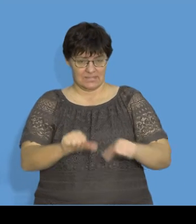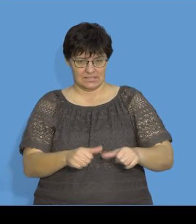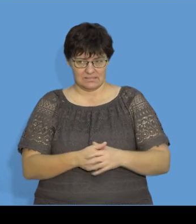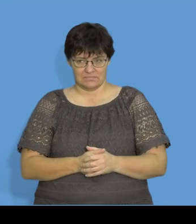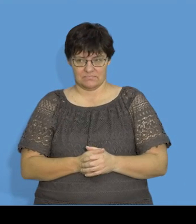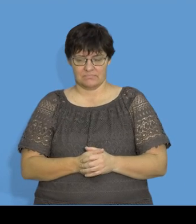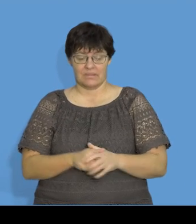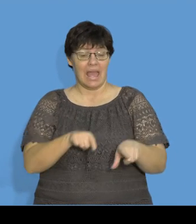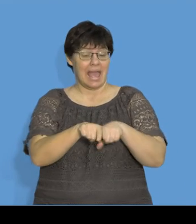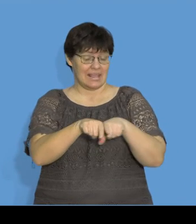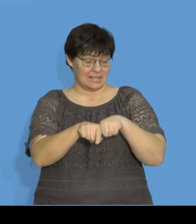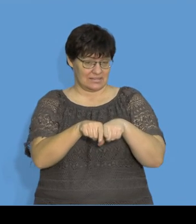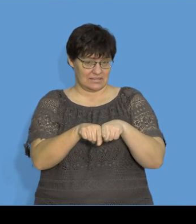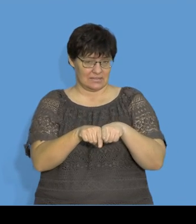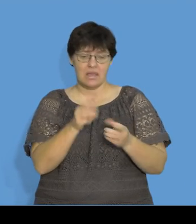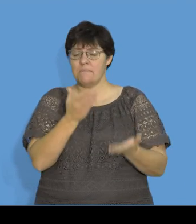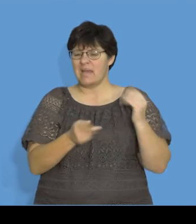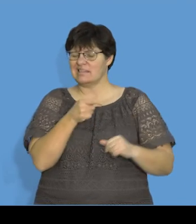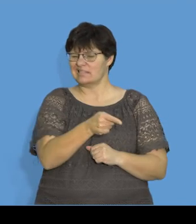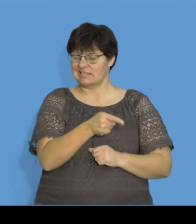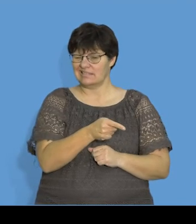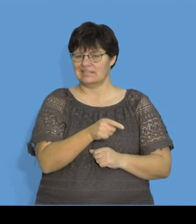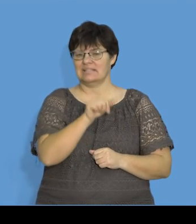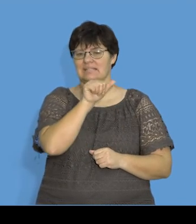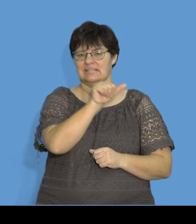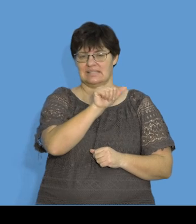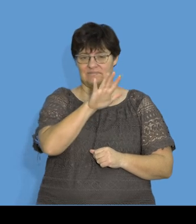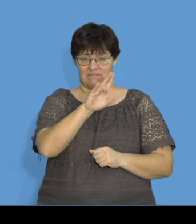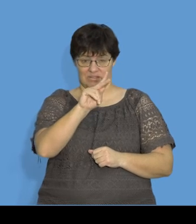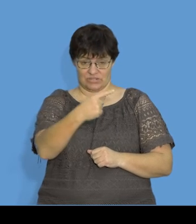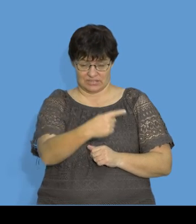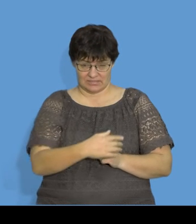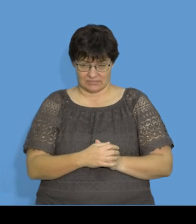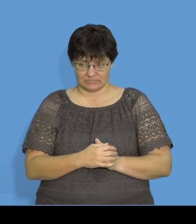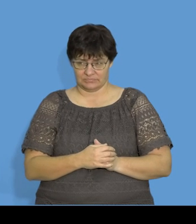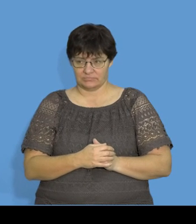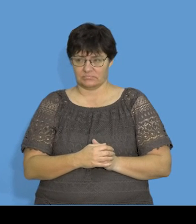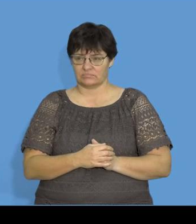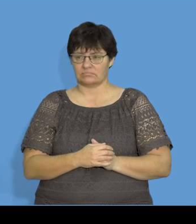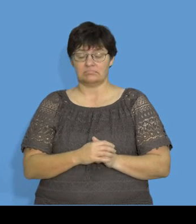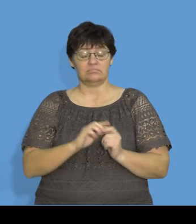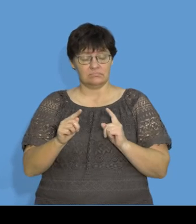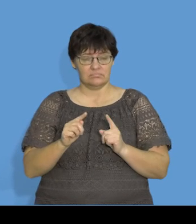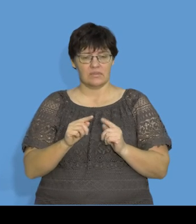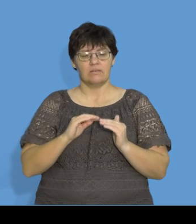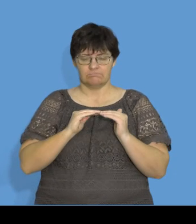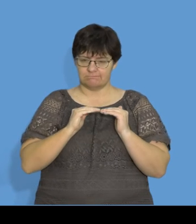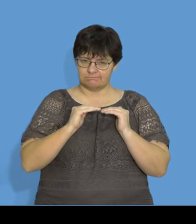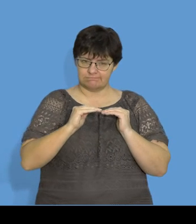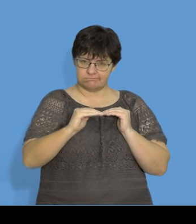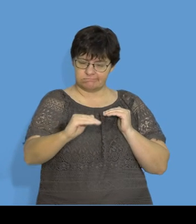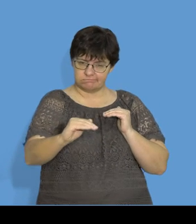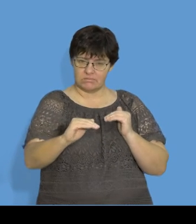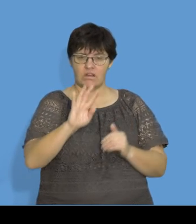An athlete of mass 65 kilograms runs at a constant